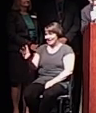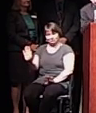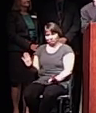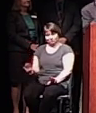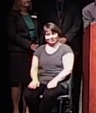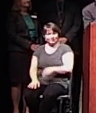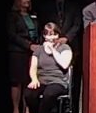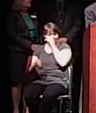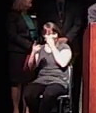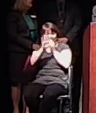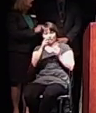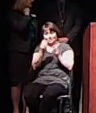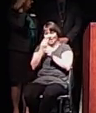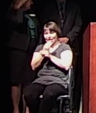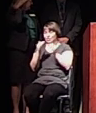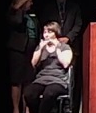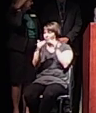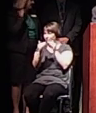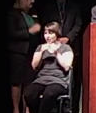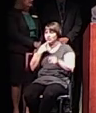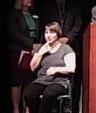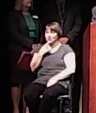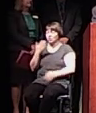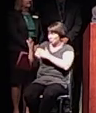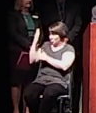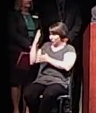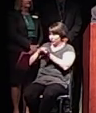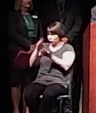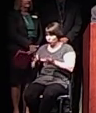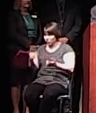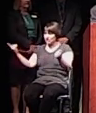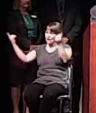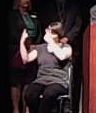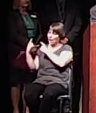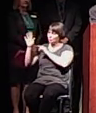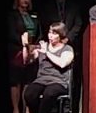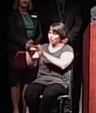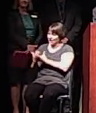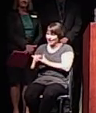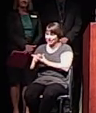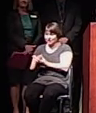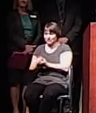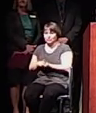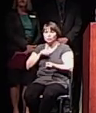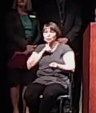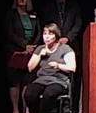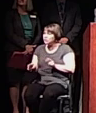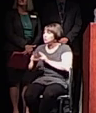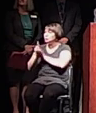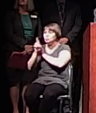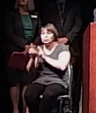One of her math colleagues revealed that her former students come to her class extremely well